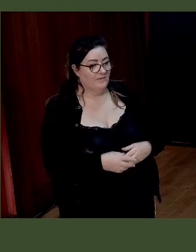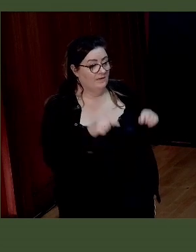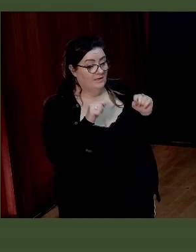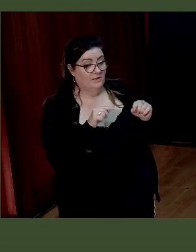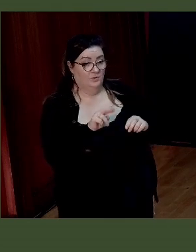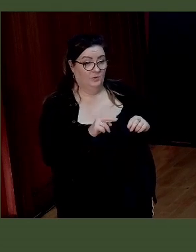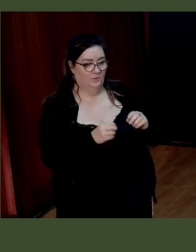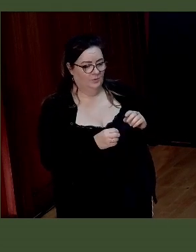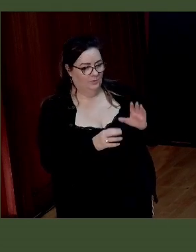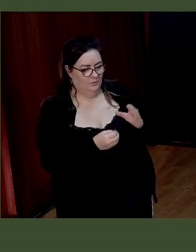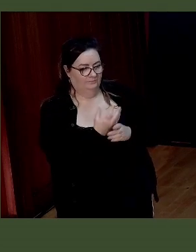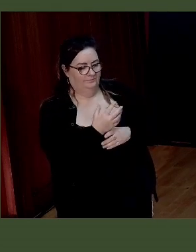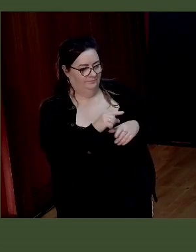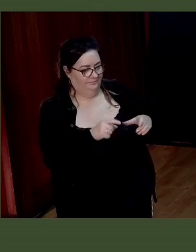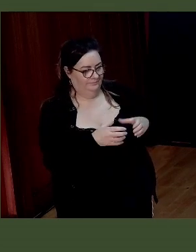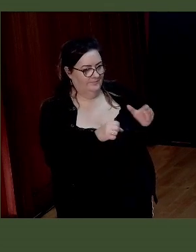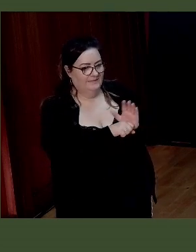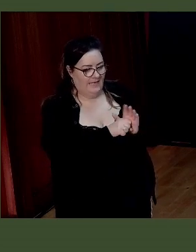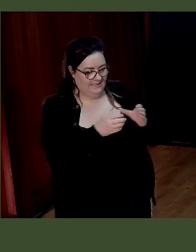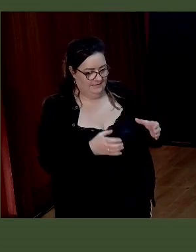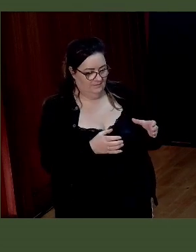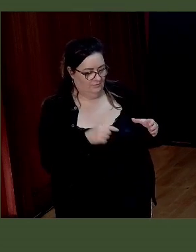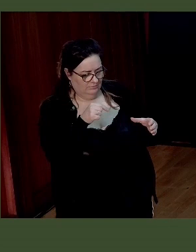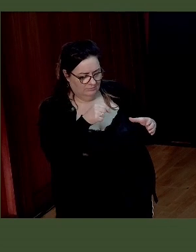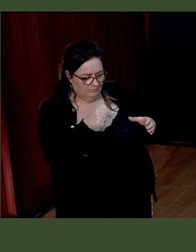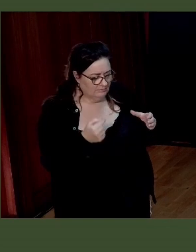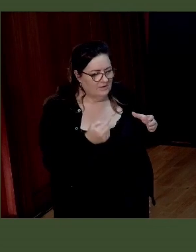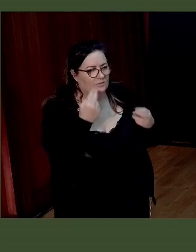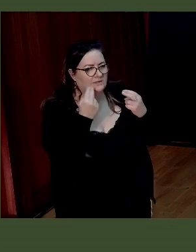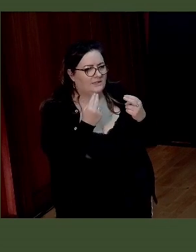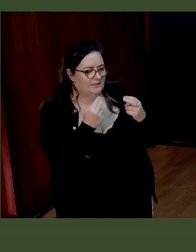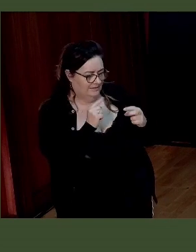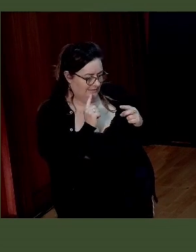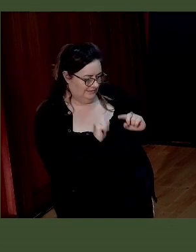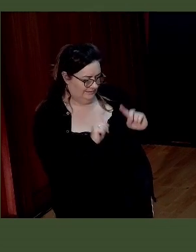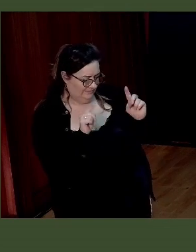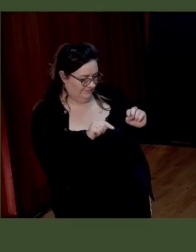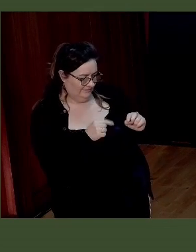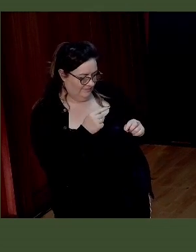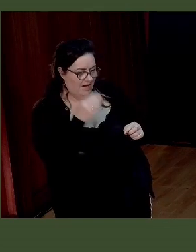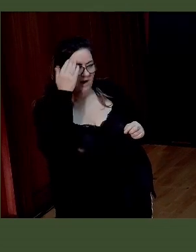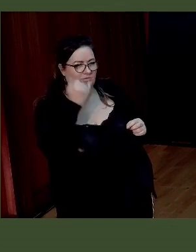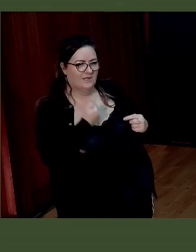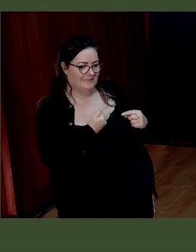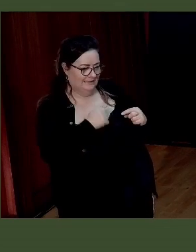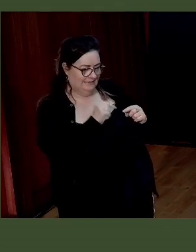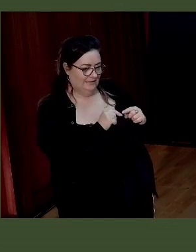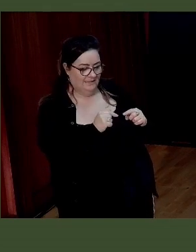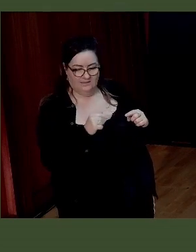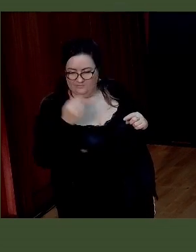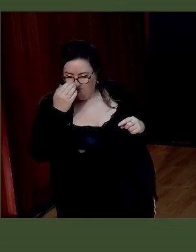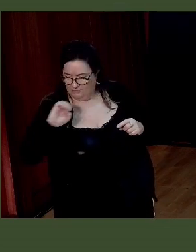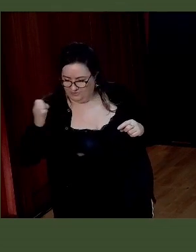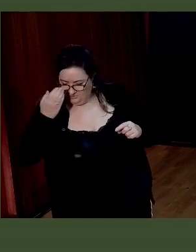Ireland's new emergent nation state was a national imaginary that needed to clearly differentiate Irish identity from